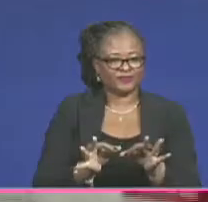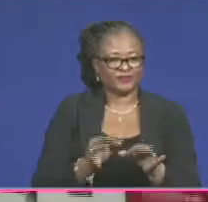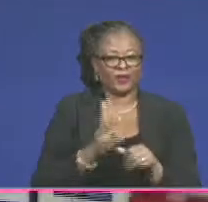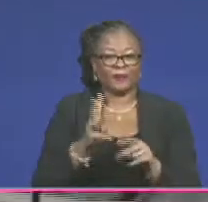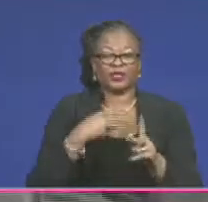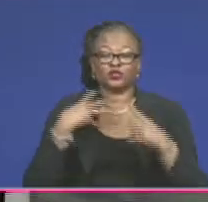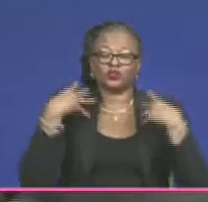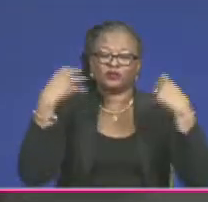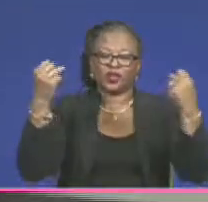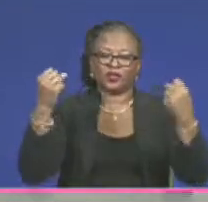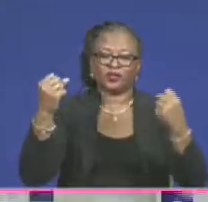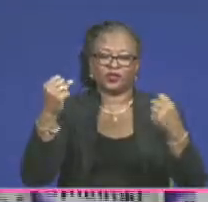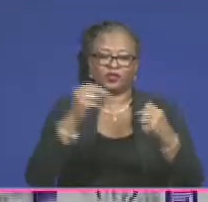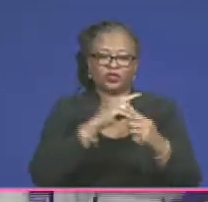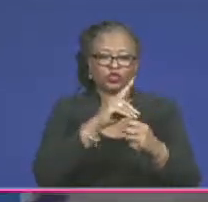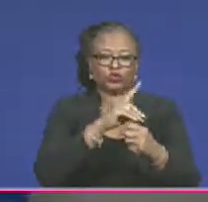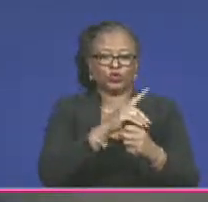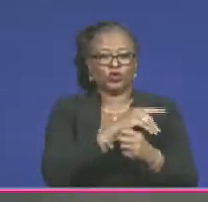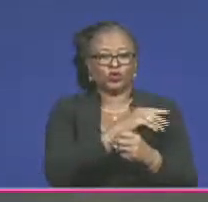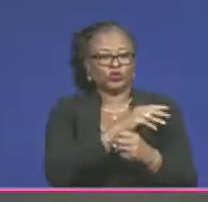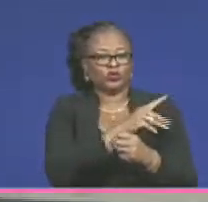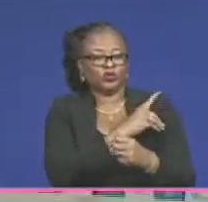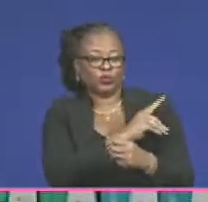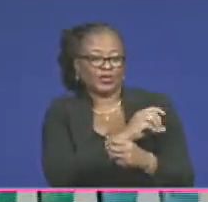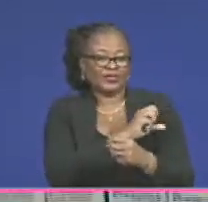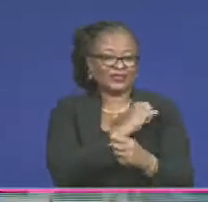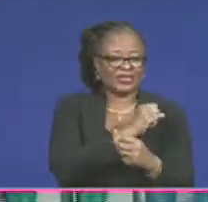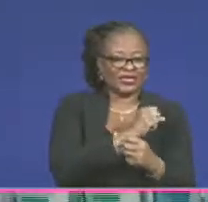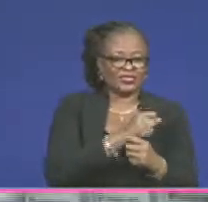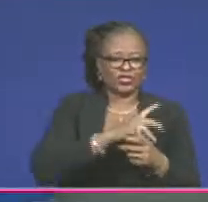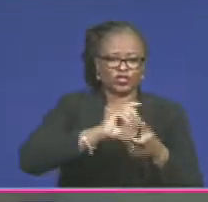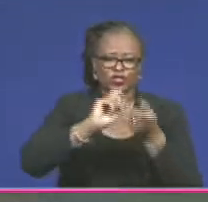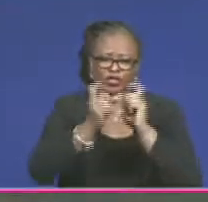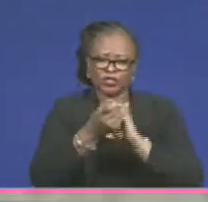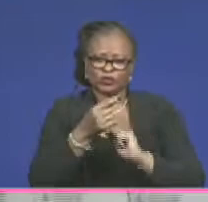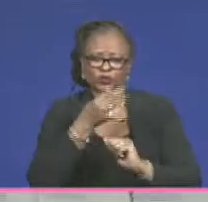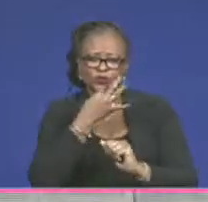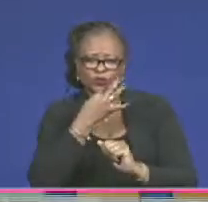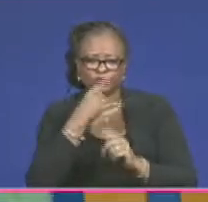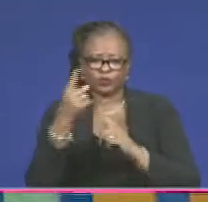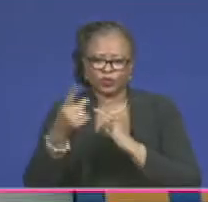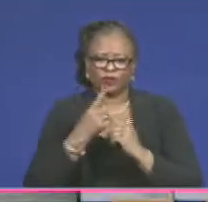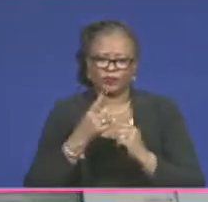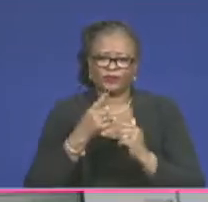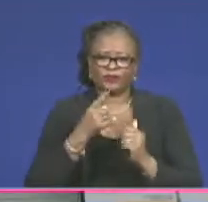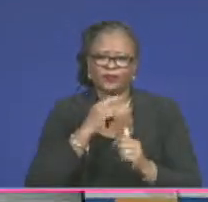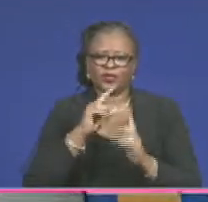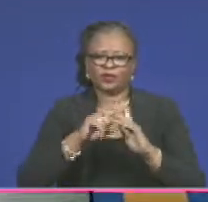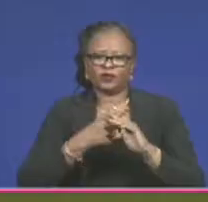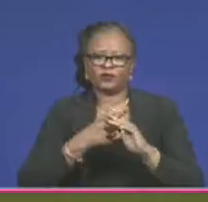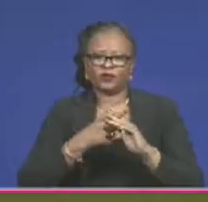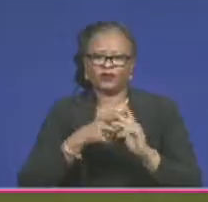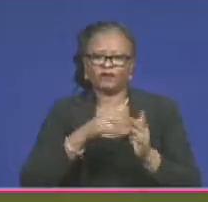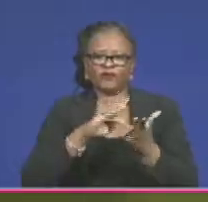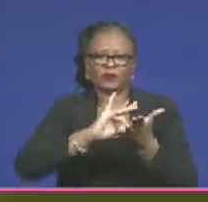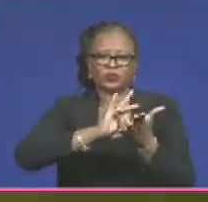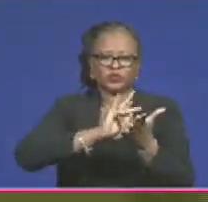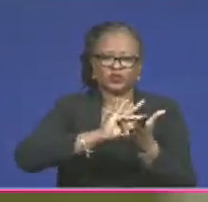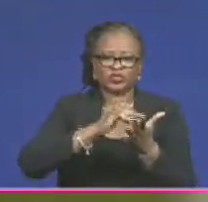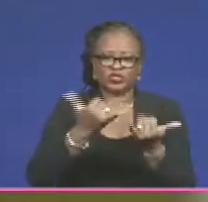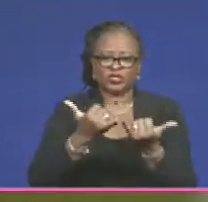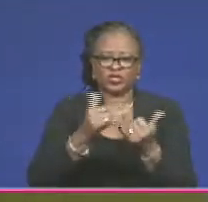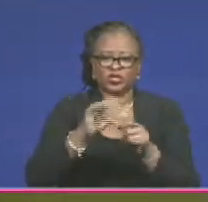Minister of Health, the Honorable Dwayne Sands, intimated sweeping changes coming soon to the legislation governing pharmaceuticals in the